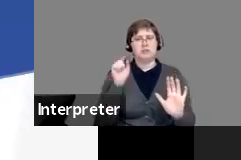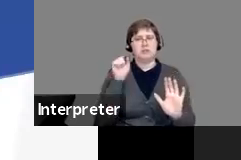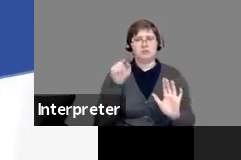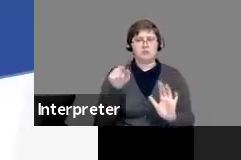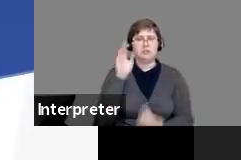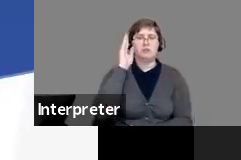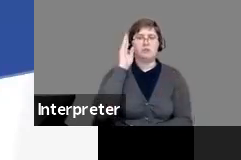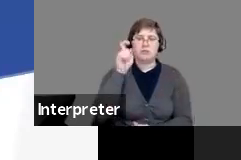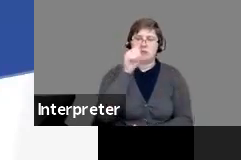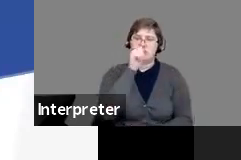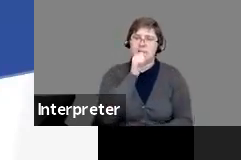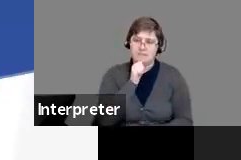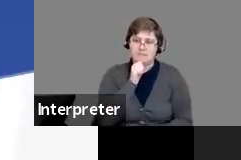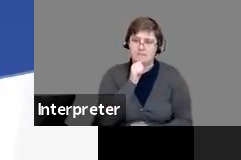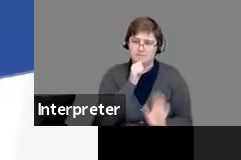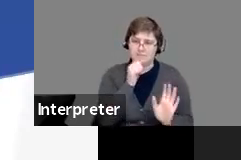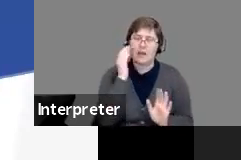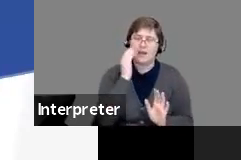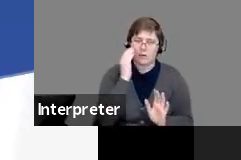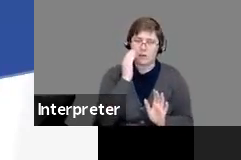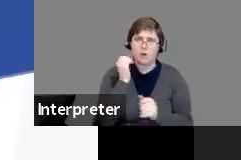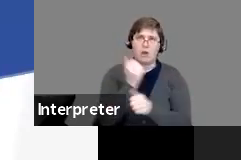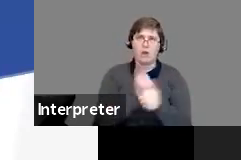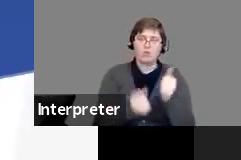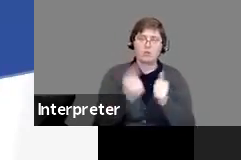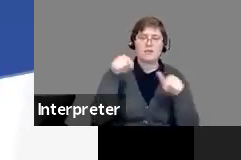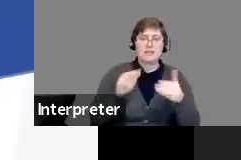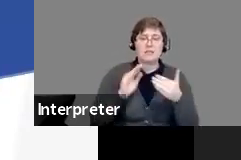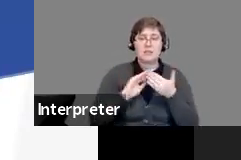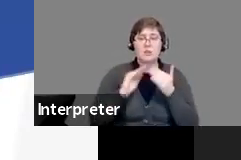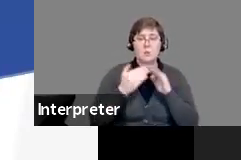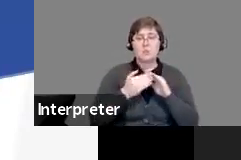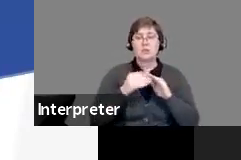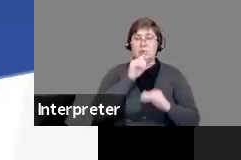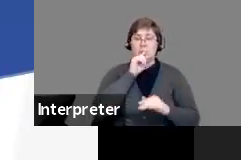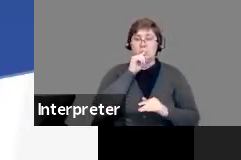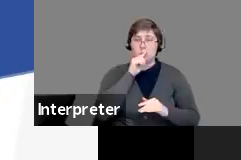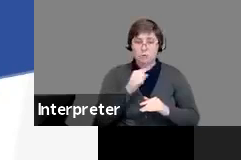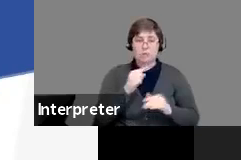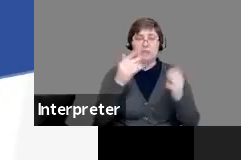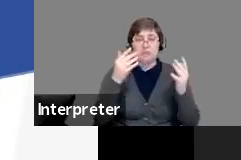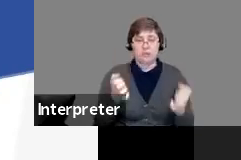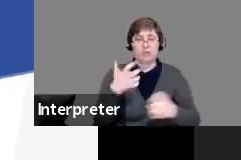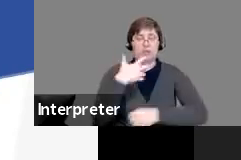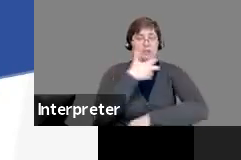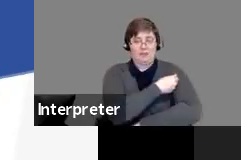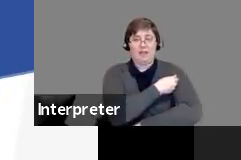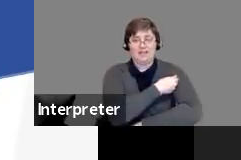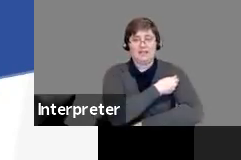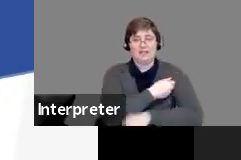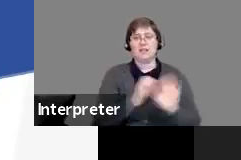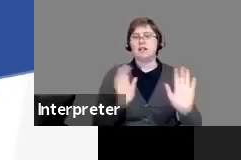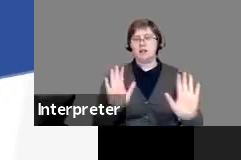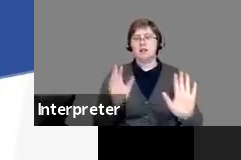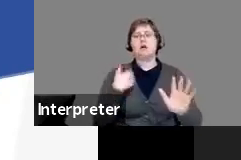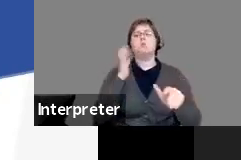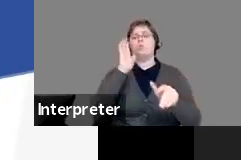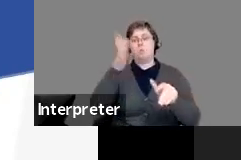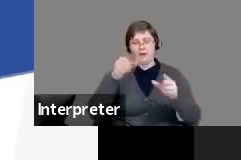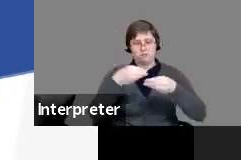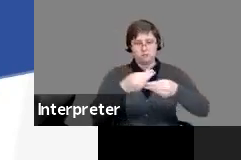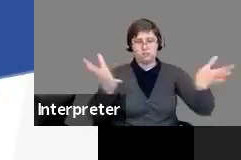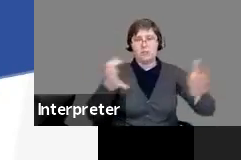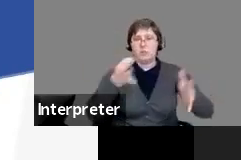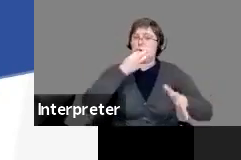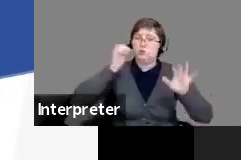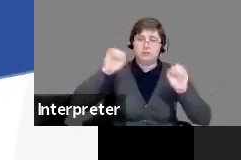to bear with us. I know everybody in the community really is intent in trying to get the vaccine, and we're going to get it out as soon as we get